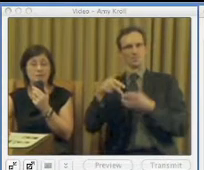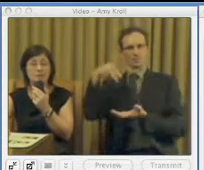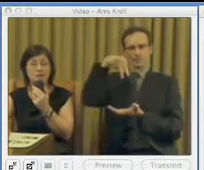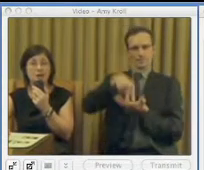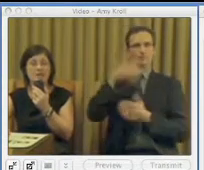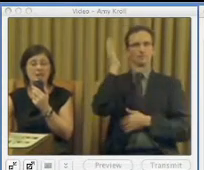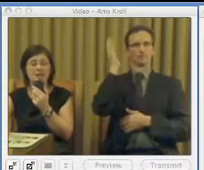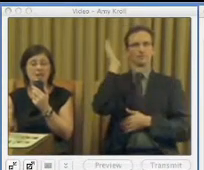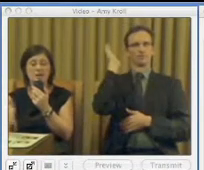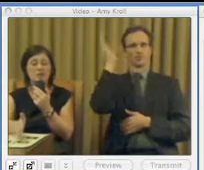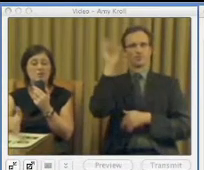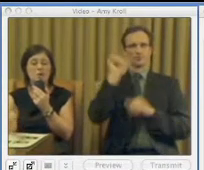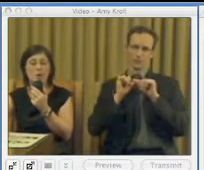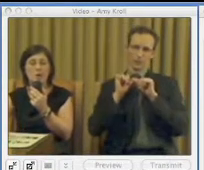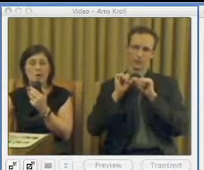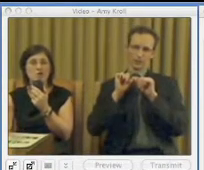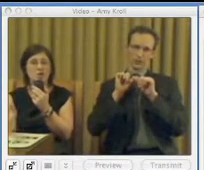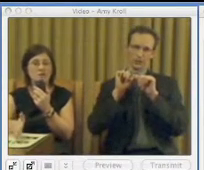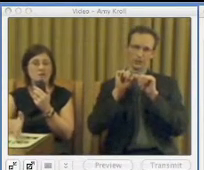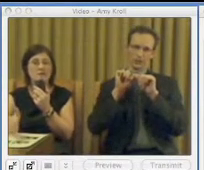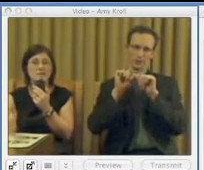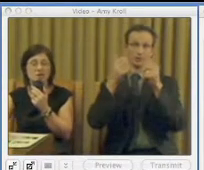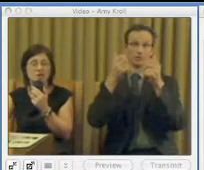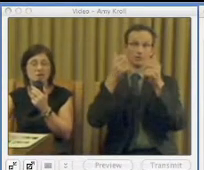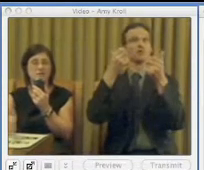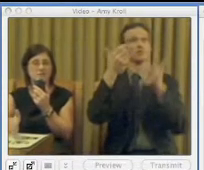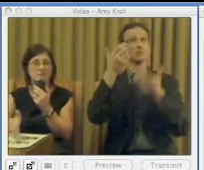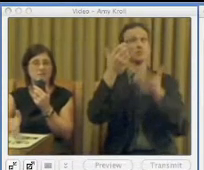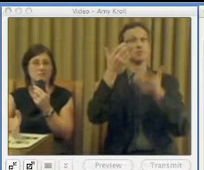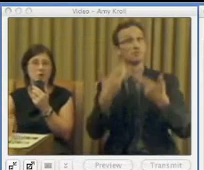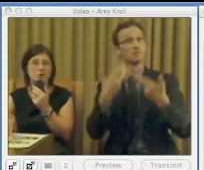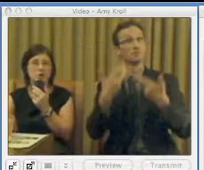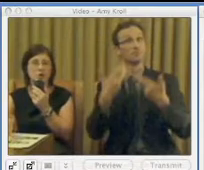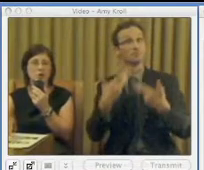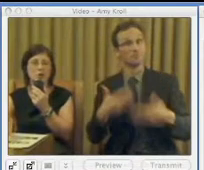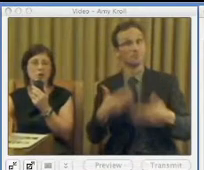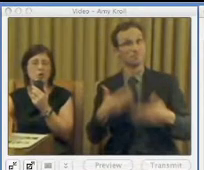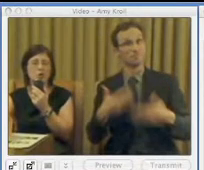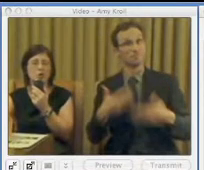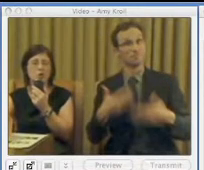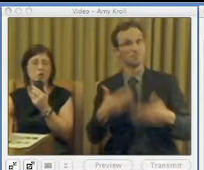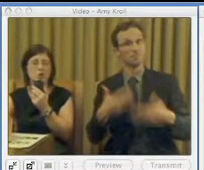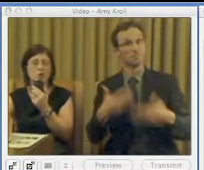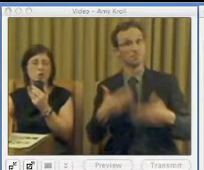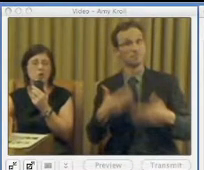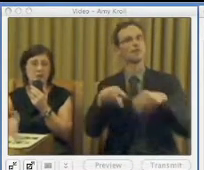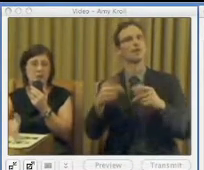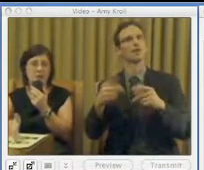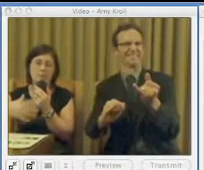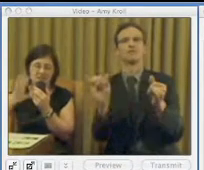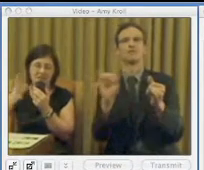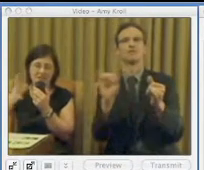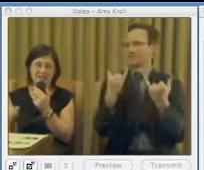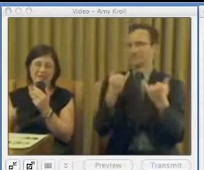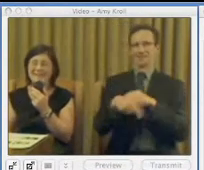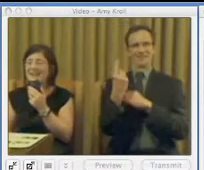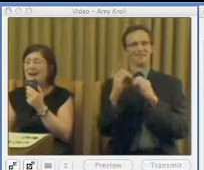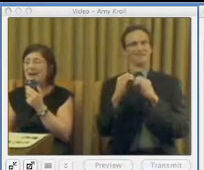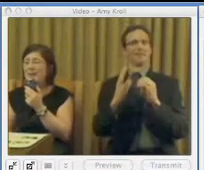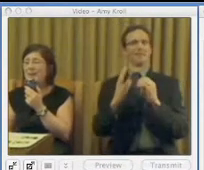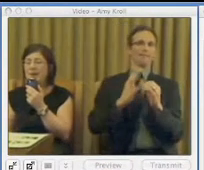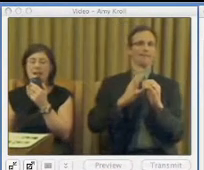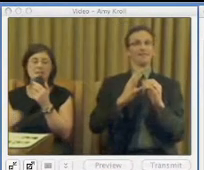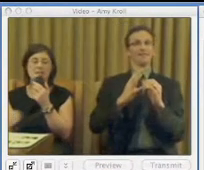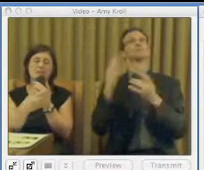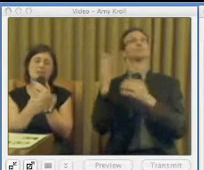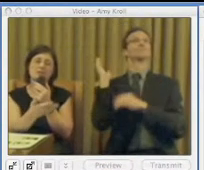speech, and then there are very controlled question and answer sessions, usually at the end of the speech, a bit like we're having today, but